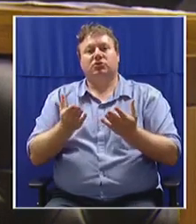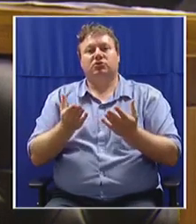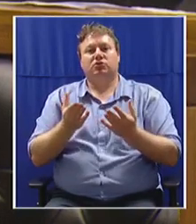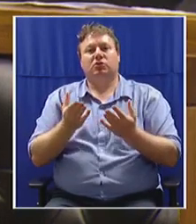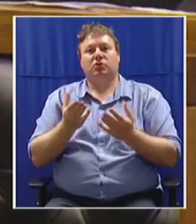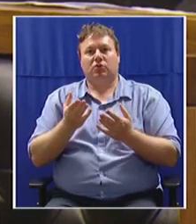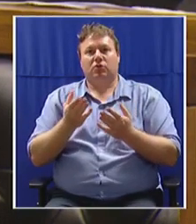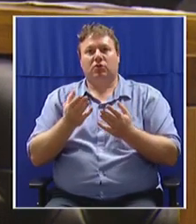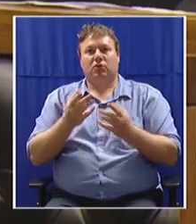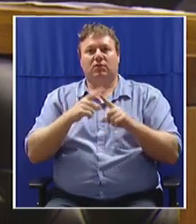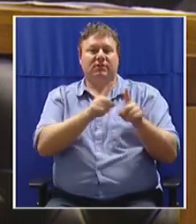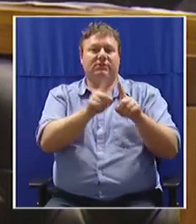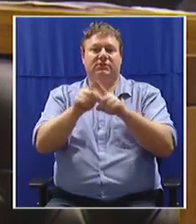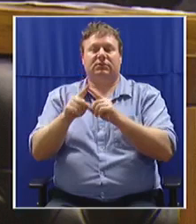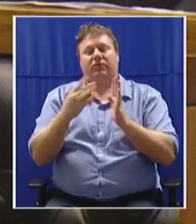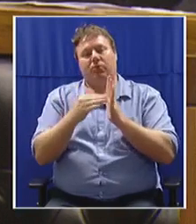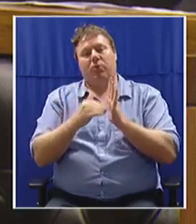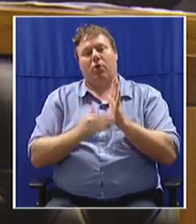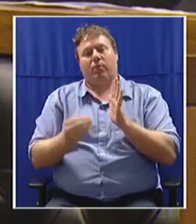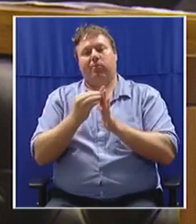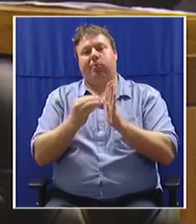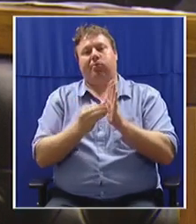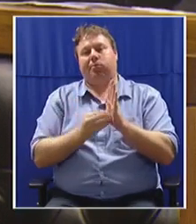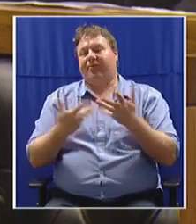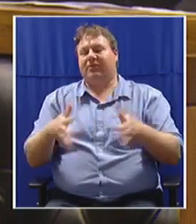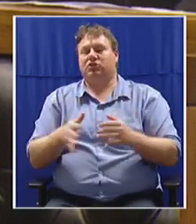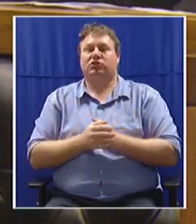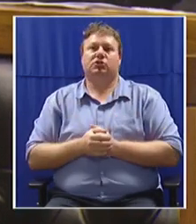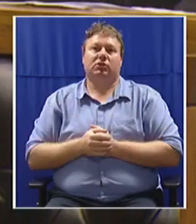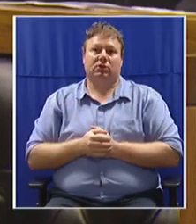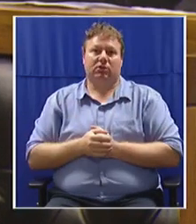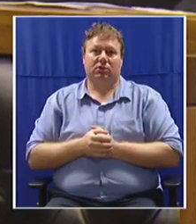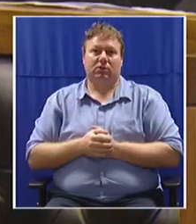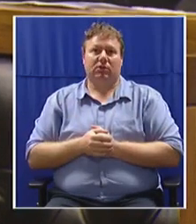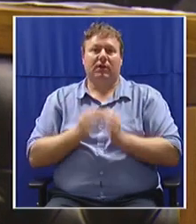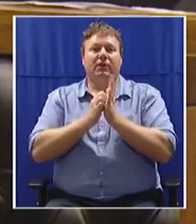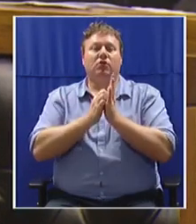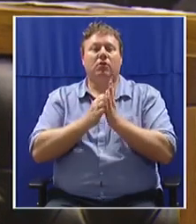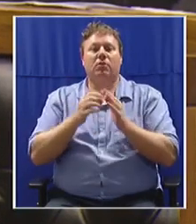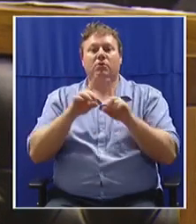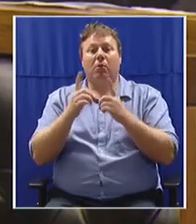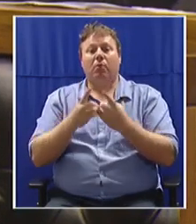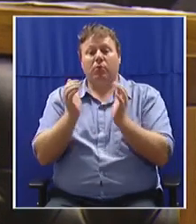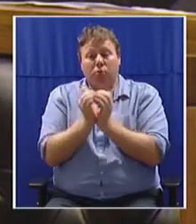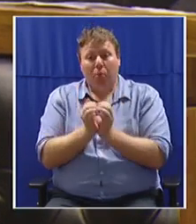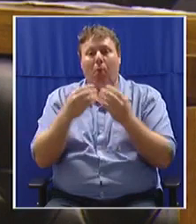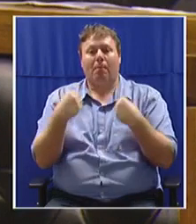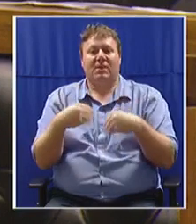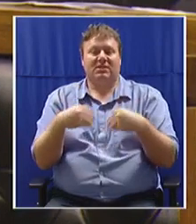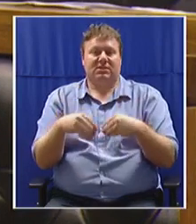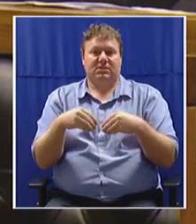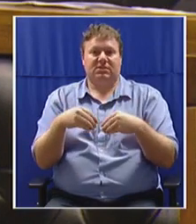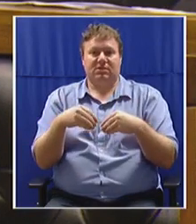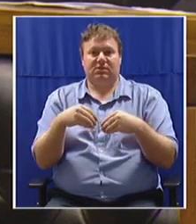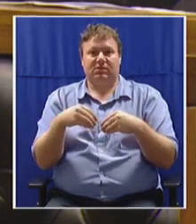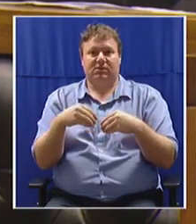For instance, the Department of Small Business Development is implementing an aggregated